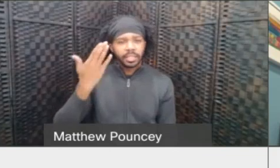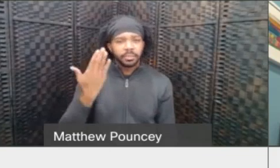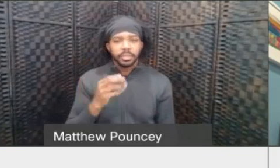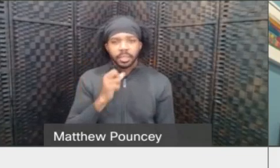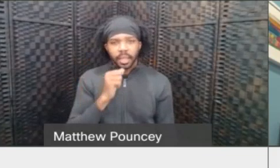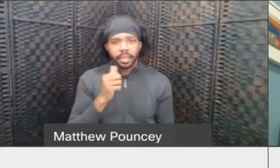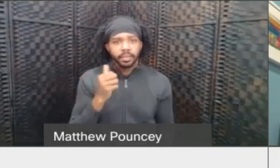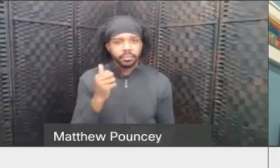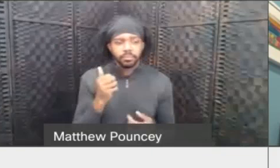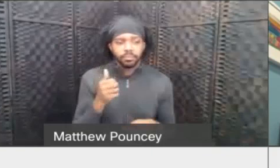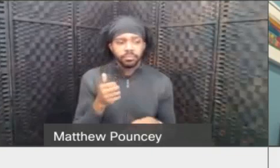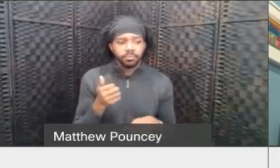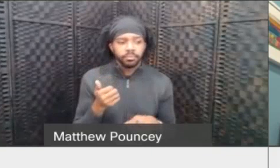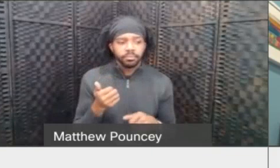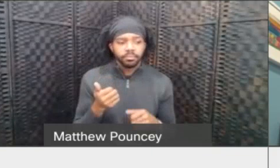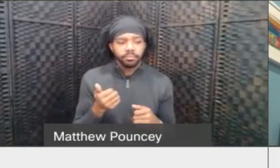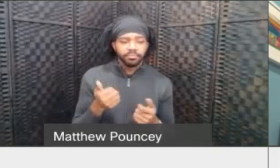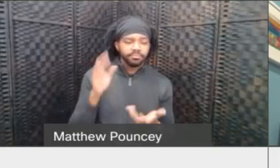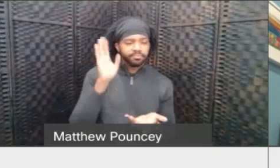me.